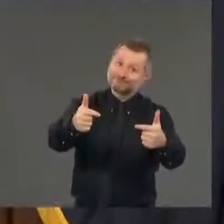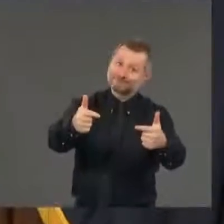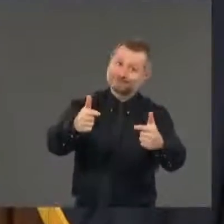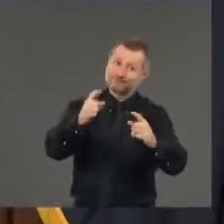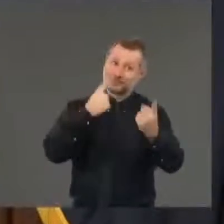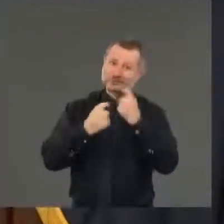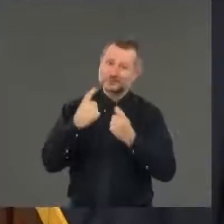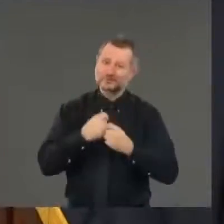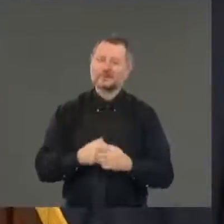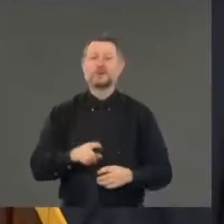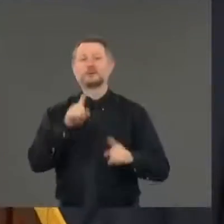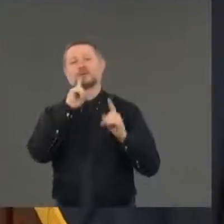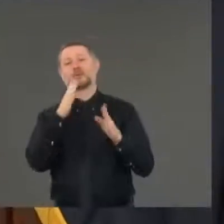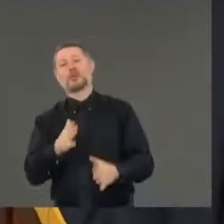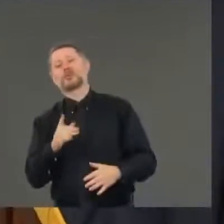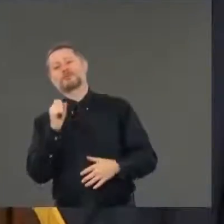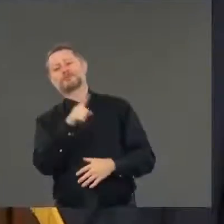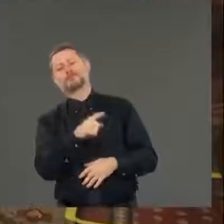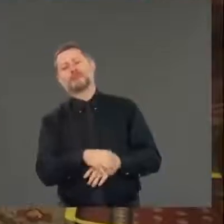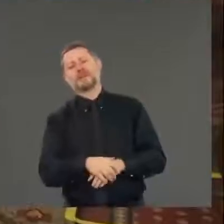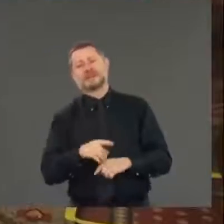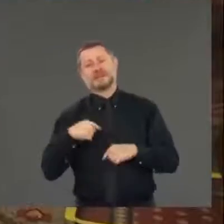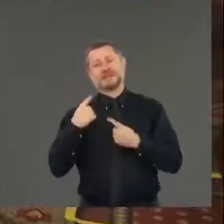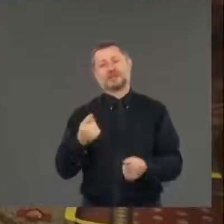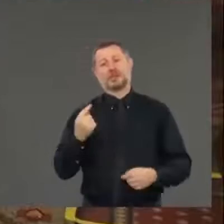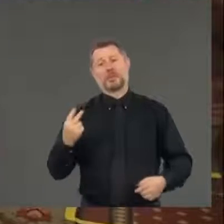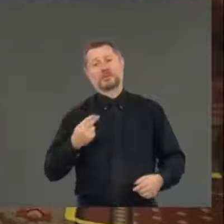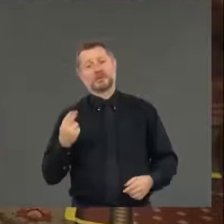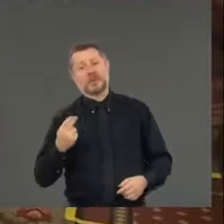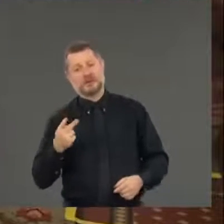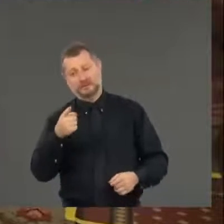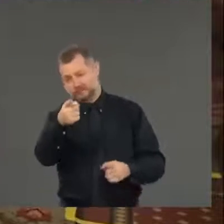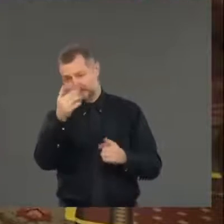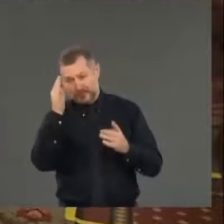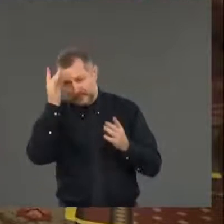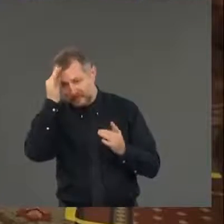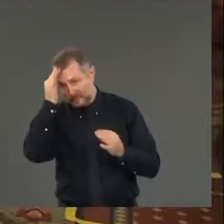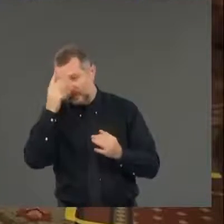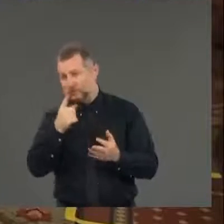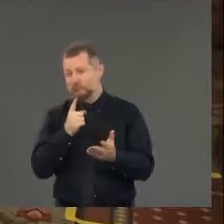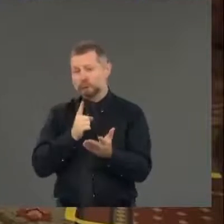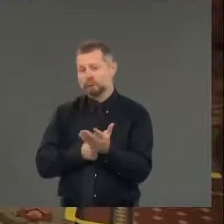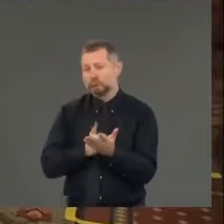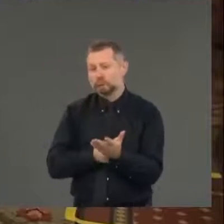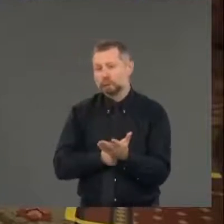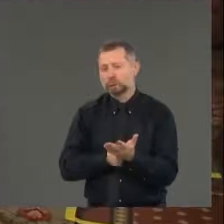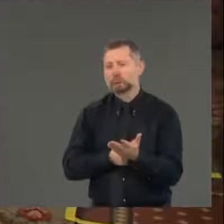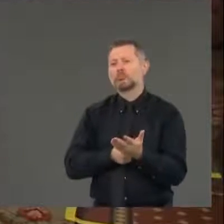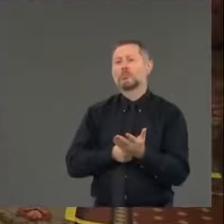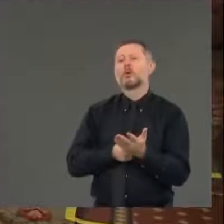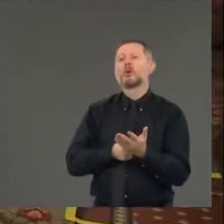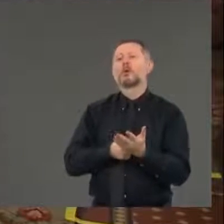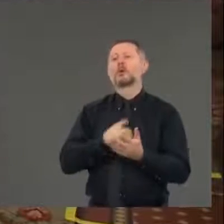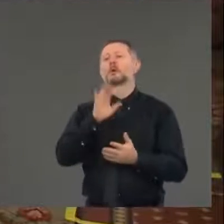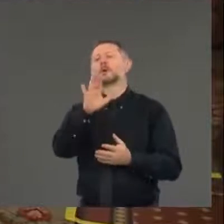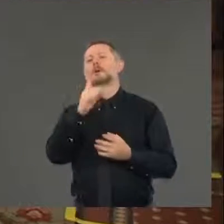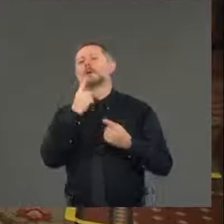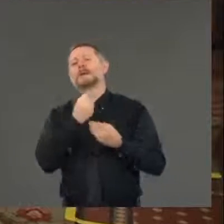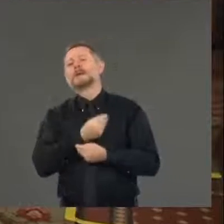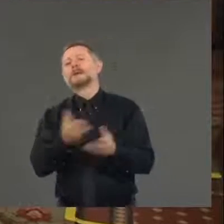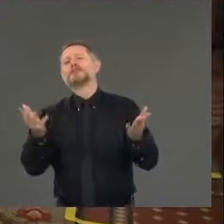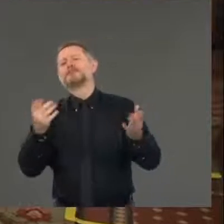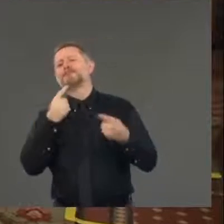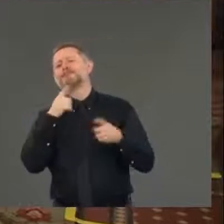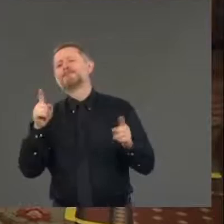since Thursday talked or thought about over the weekend in the time from your guidance with